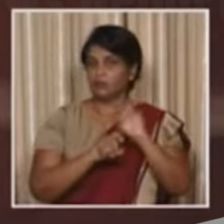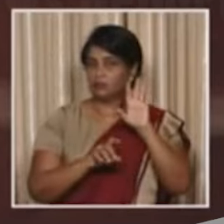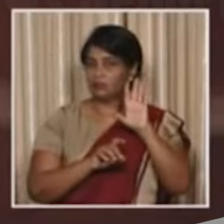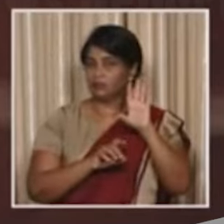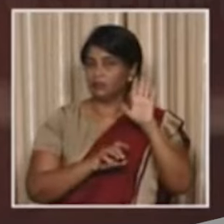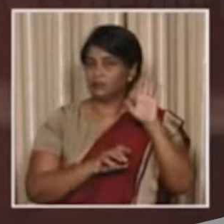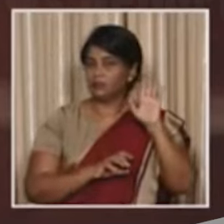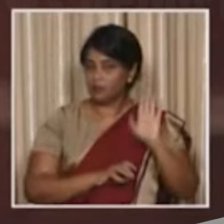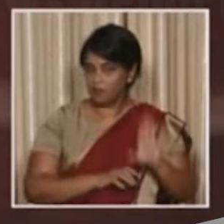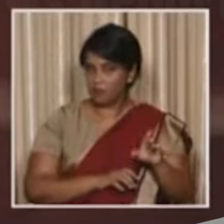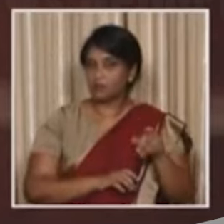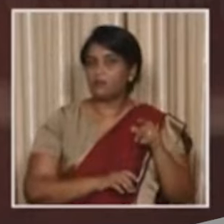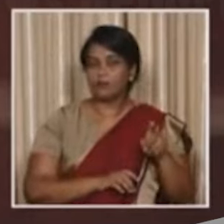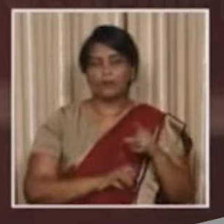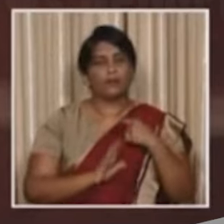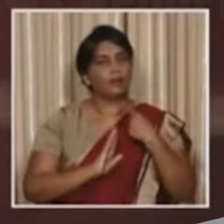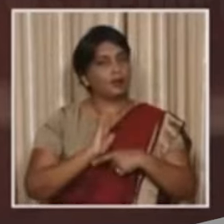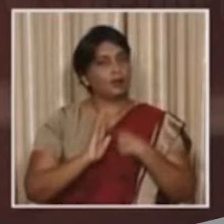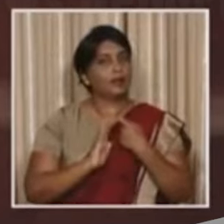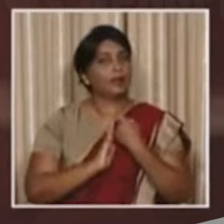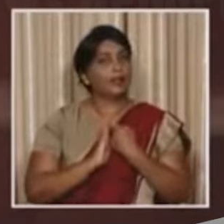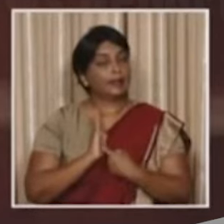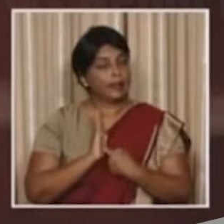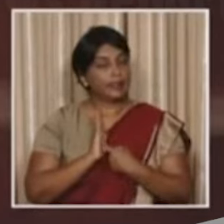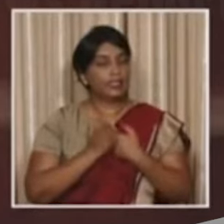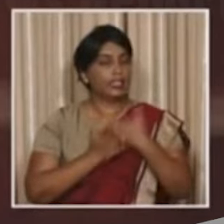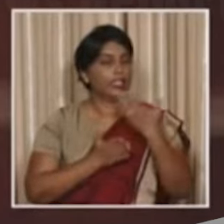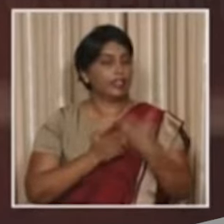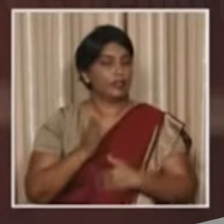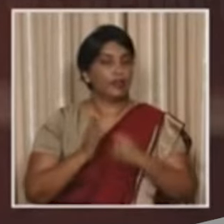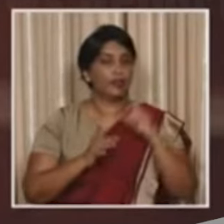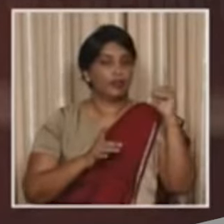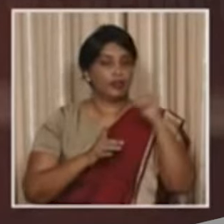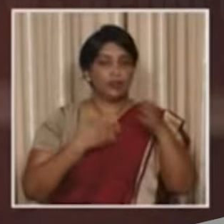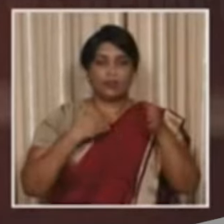1989, Sri Lanka Law Report, Volume 1, page 1.